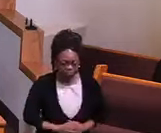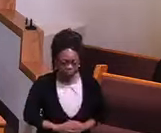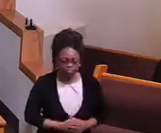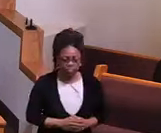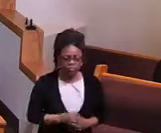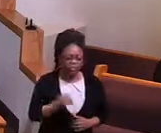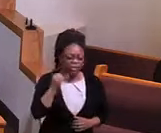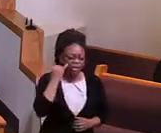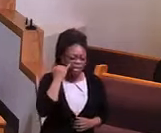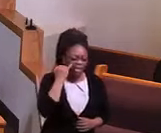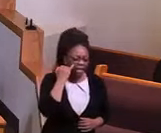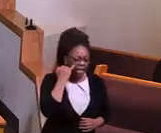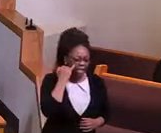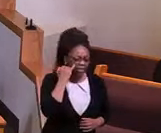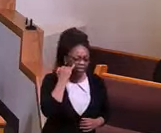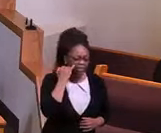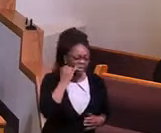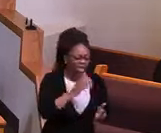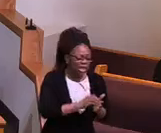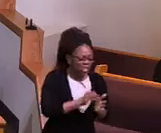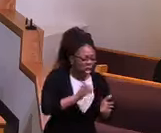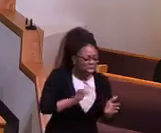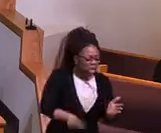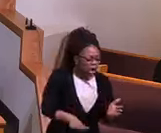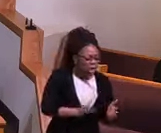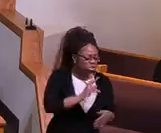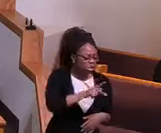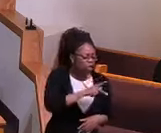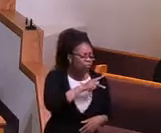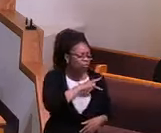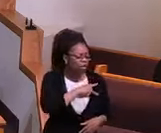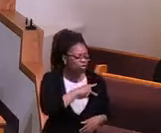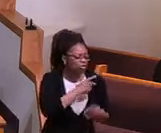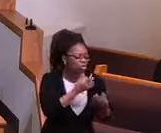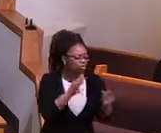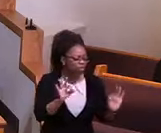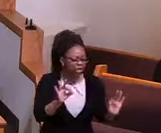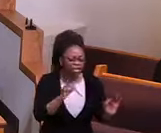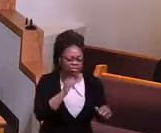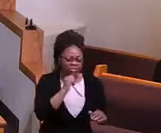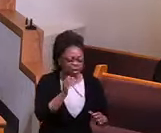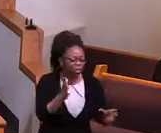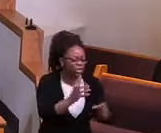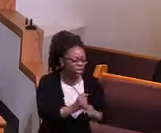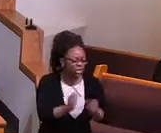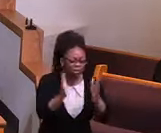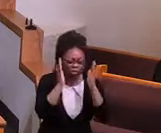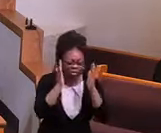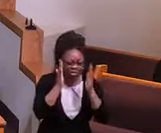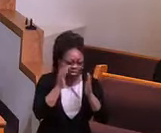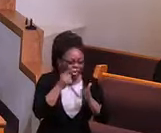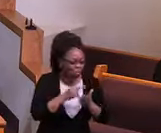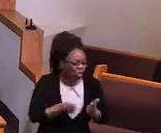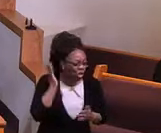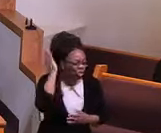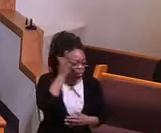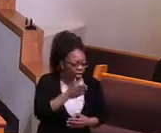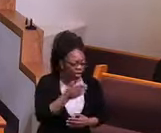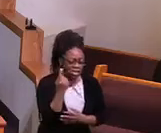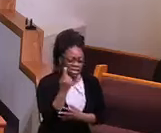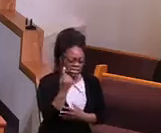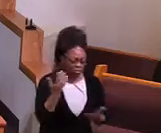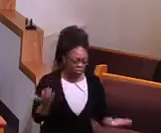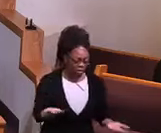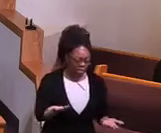if the loss of personal freedom don't get your attention, what in the world will? And someone here today, you're living